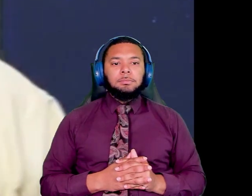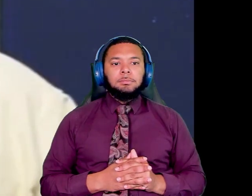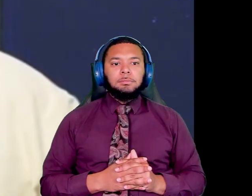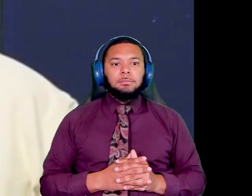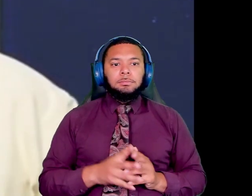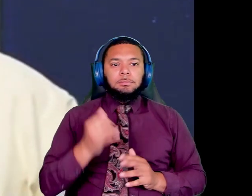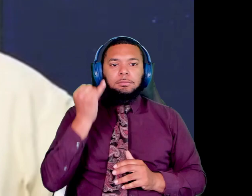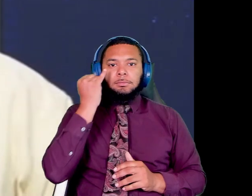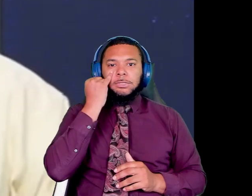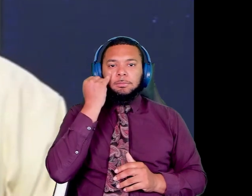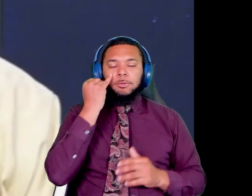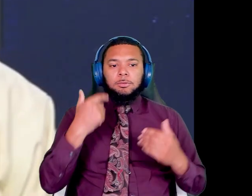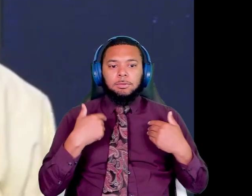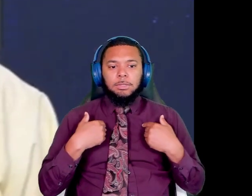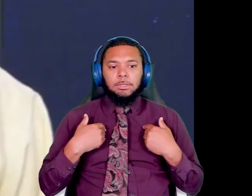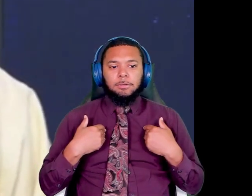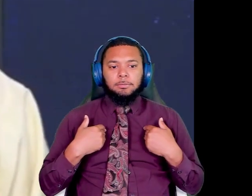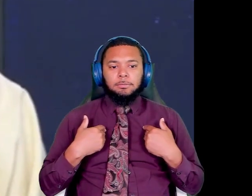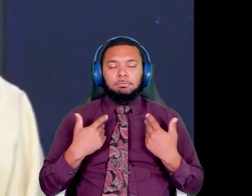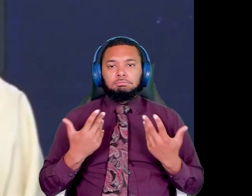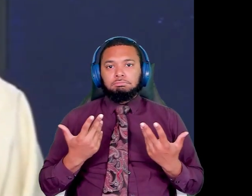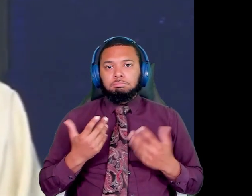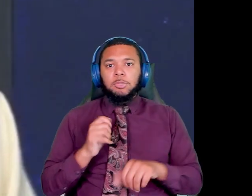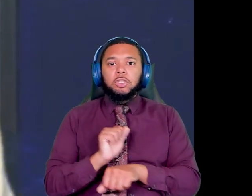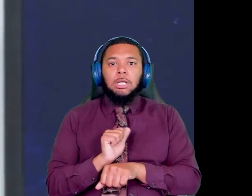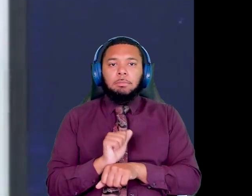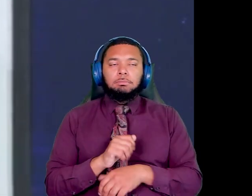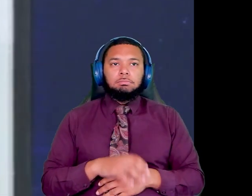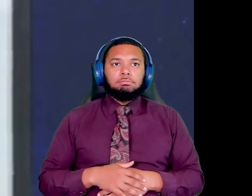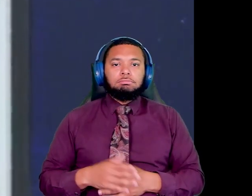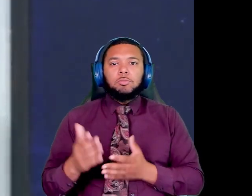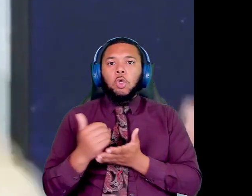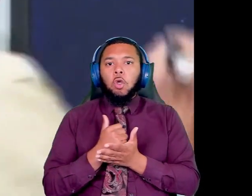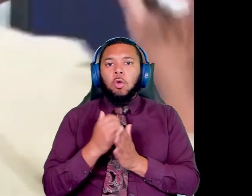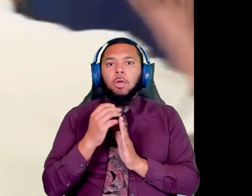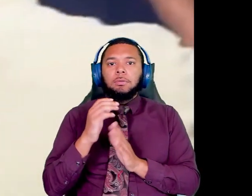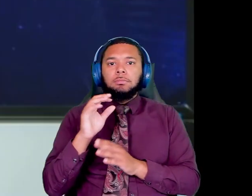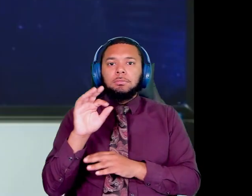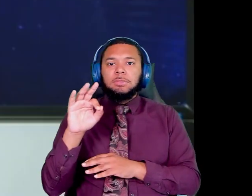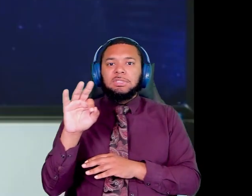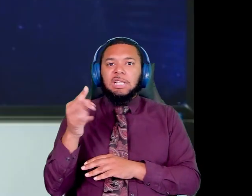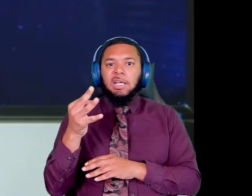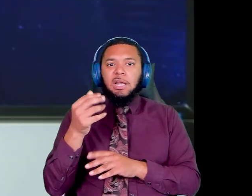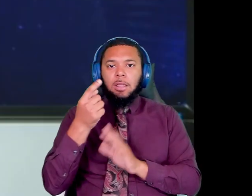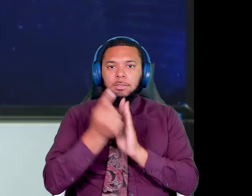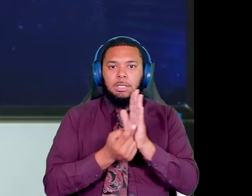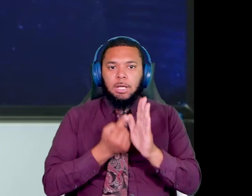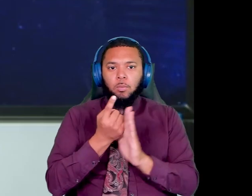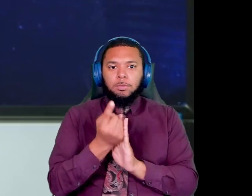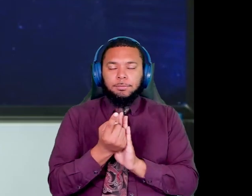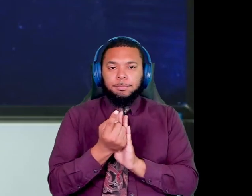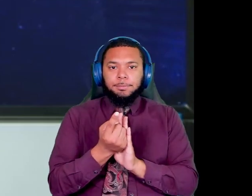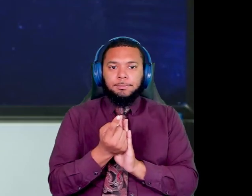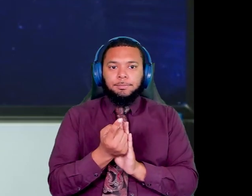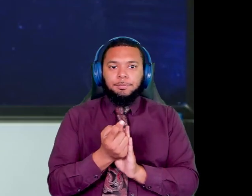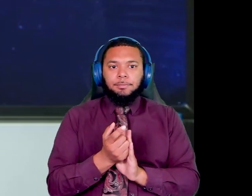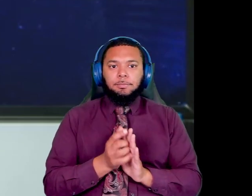Suppose you have a job and you're making $9 an hour. So that would be